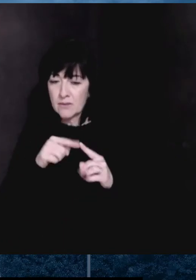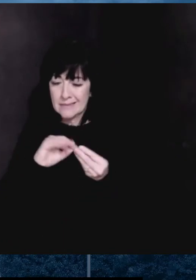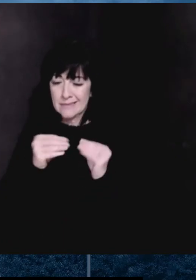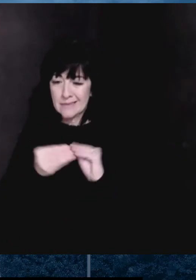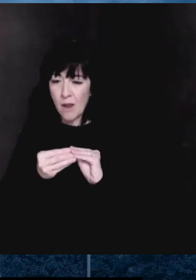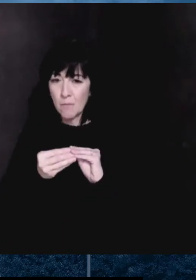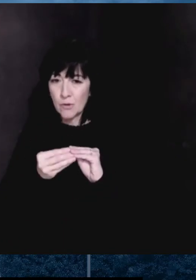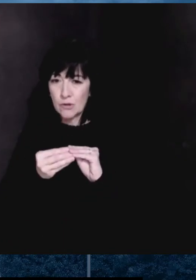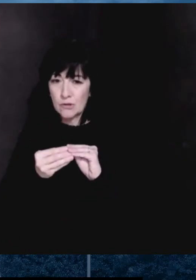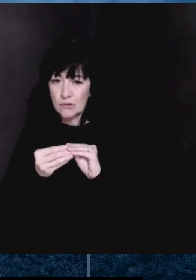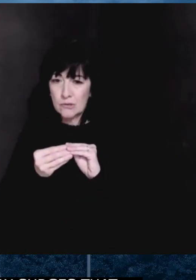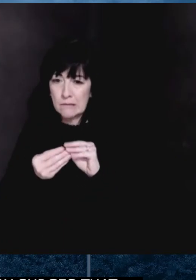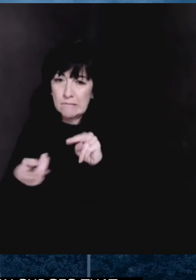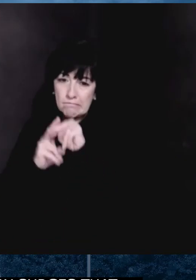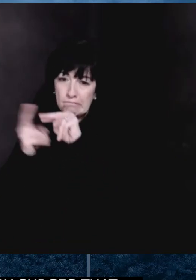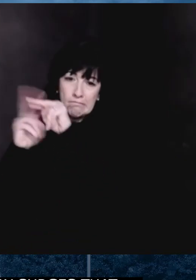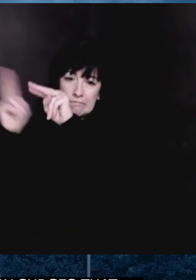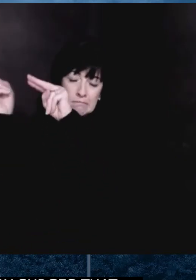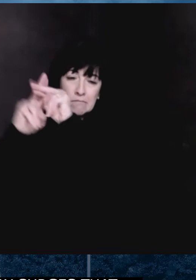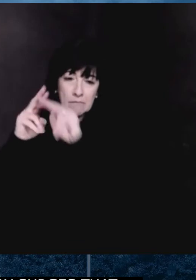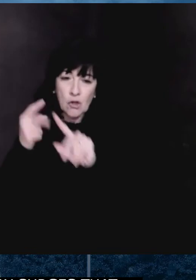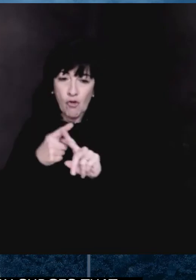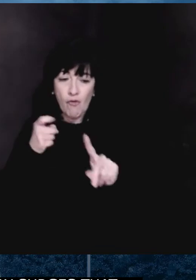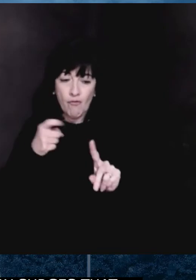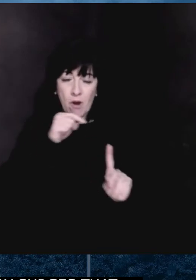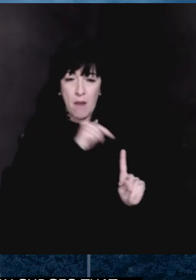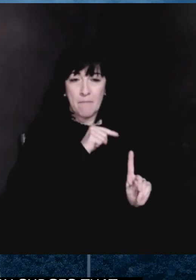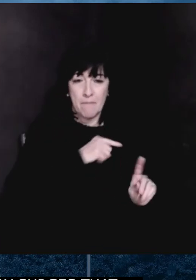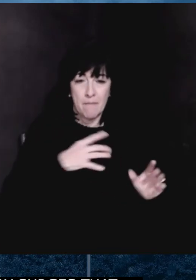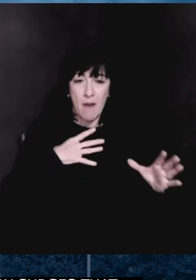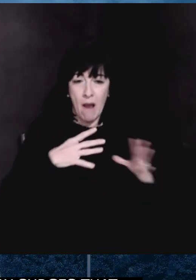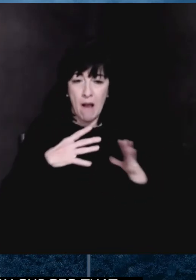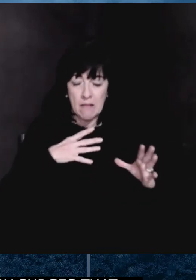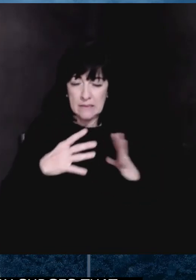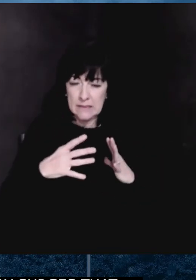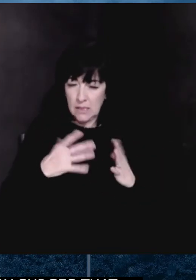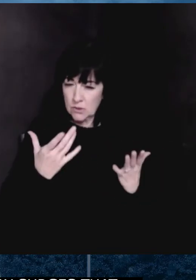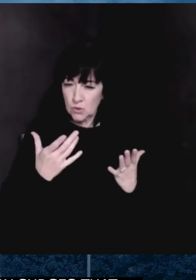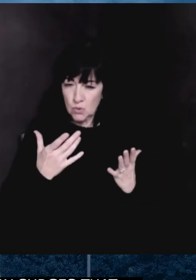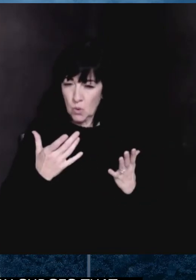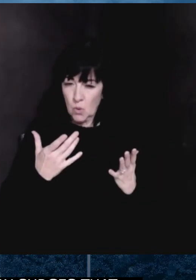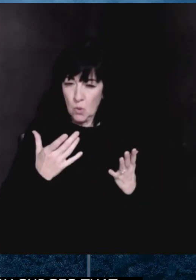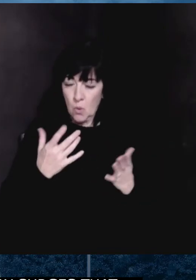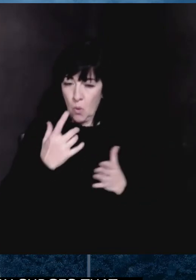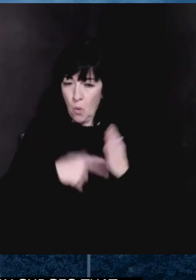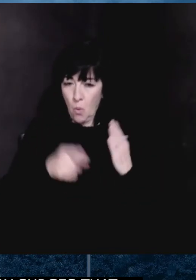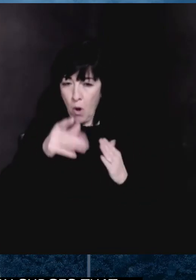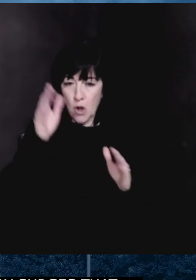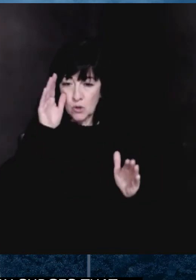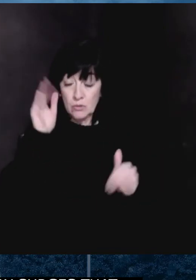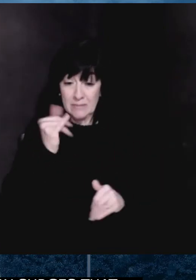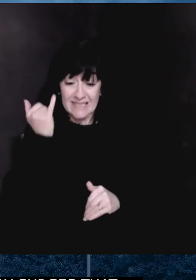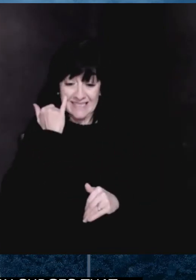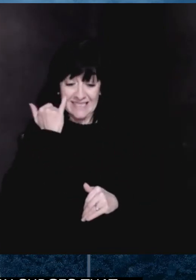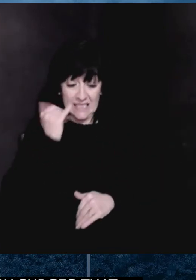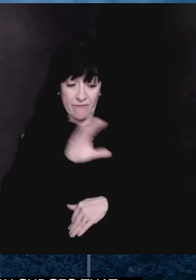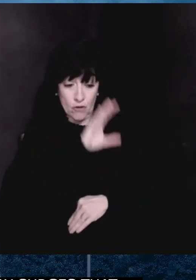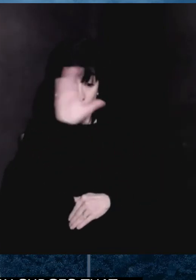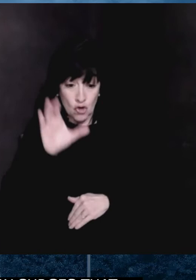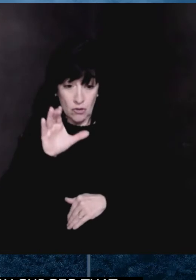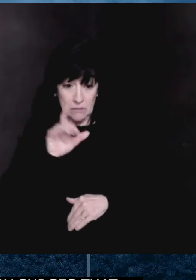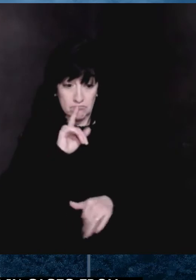When could we be expecting a surge in cases from events that people attended during Christmas?